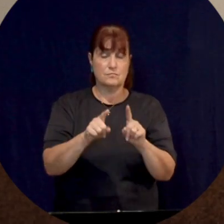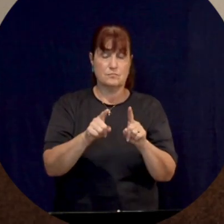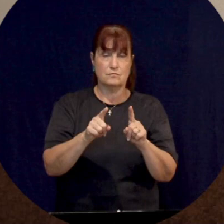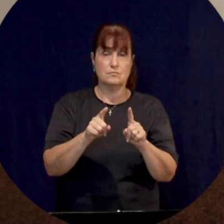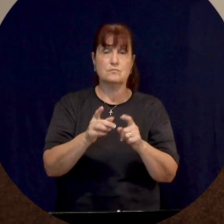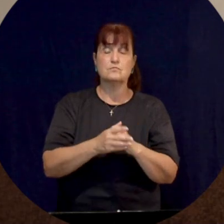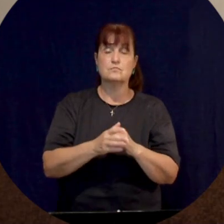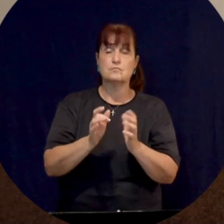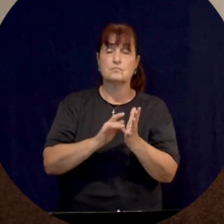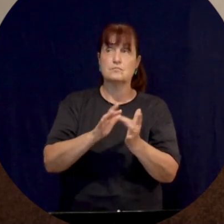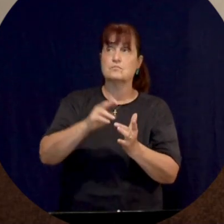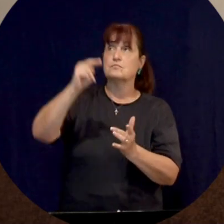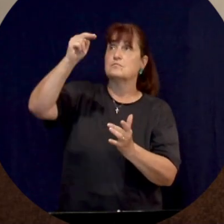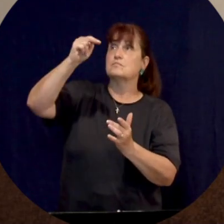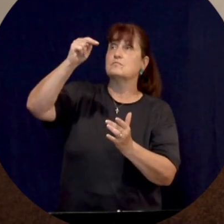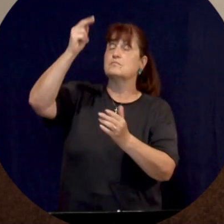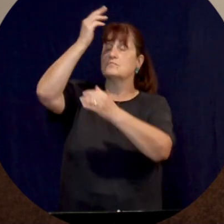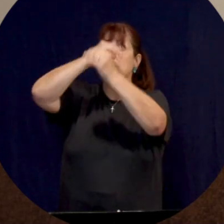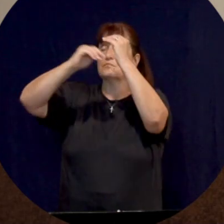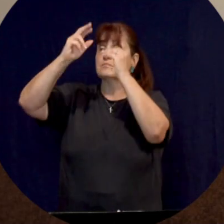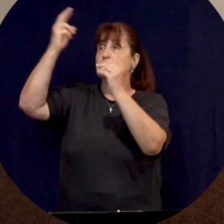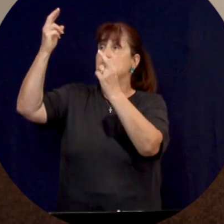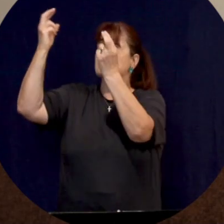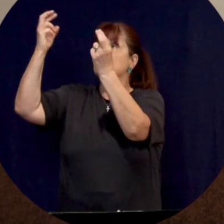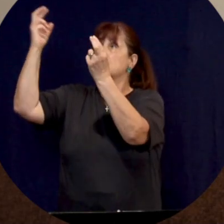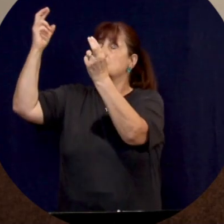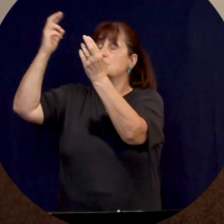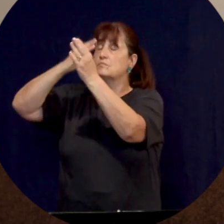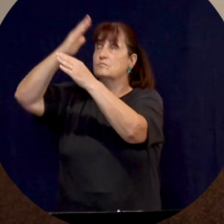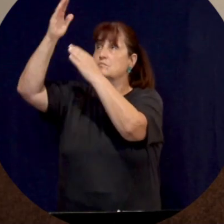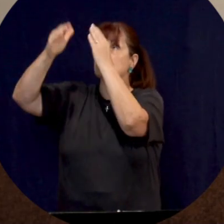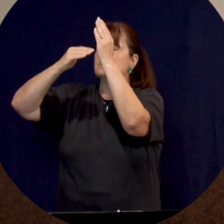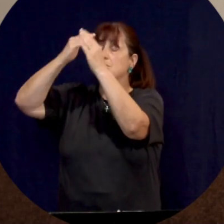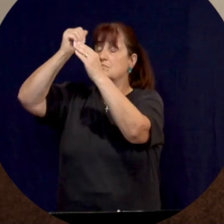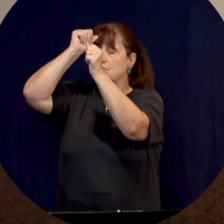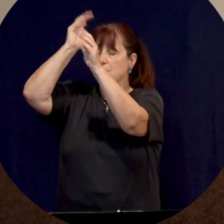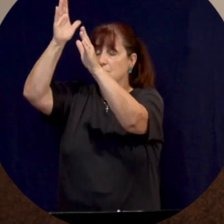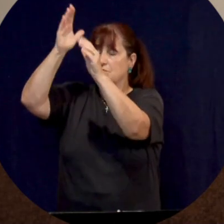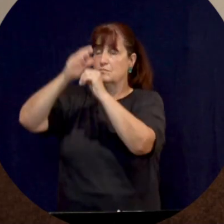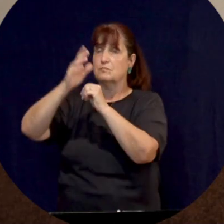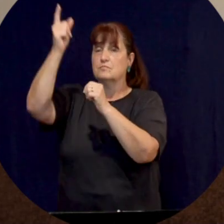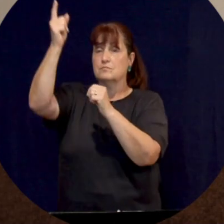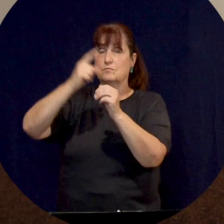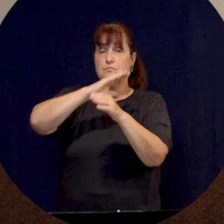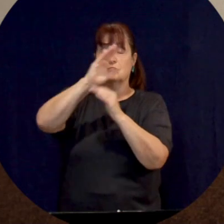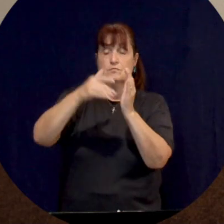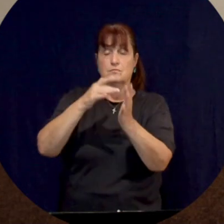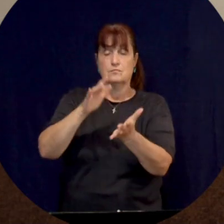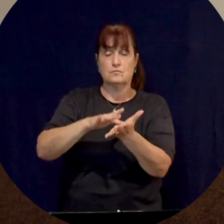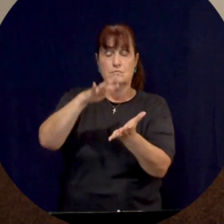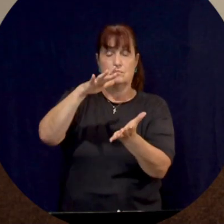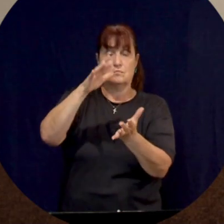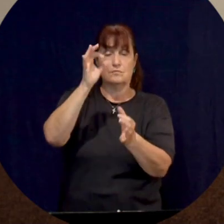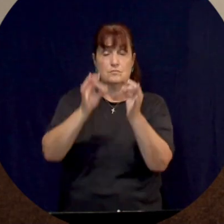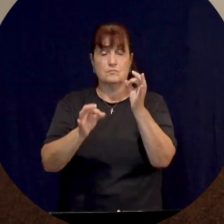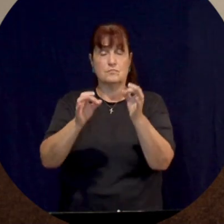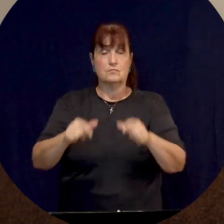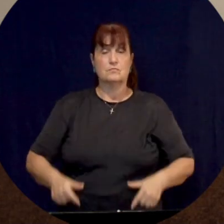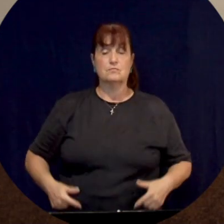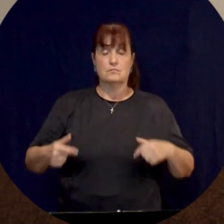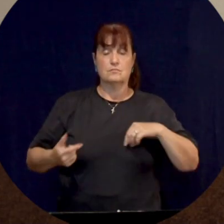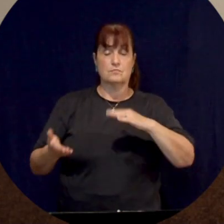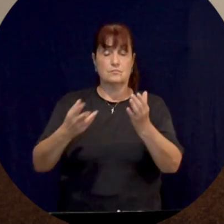He ascended into heaven and is seated at the right hand of the Father. He will come again in glory to judge the living and the